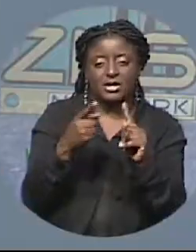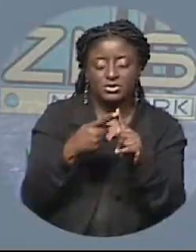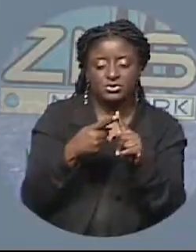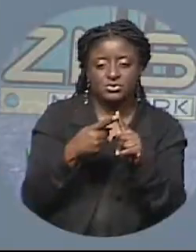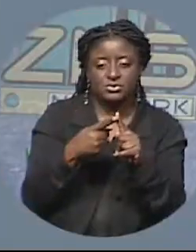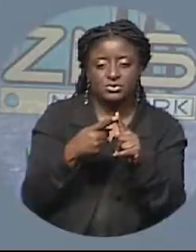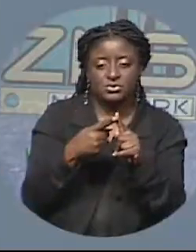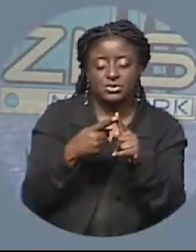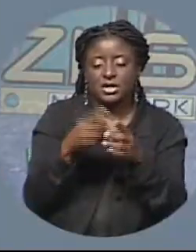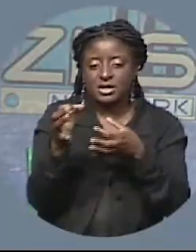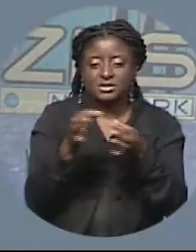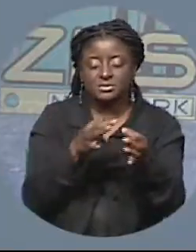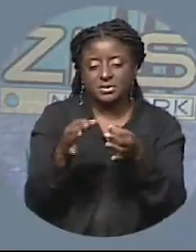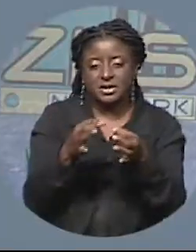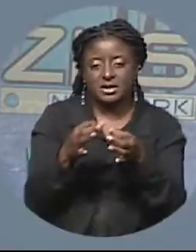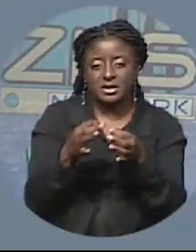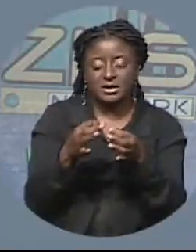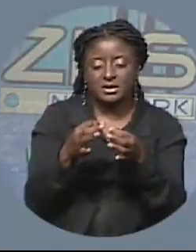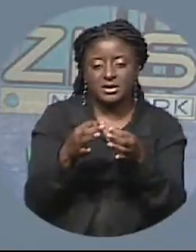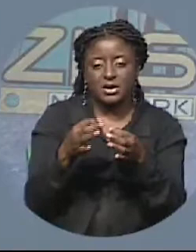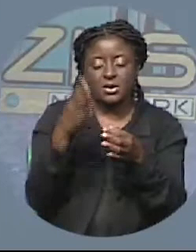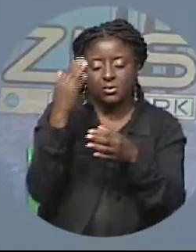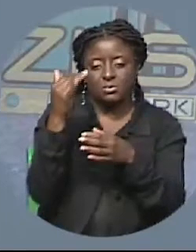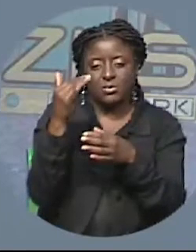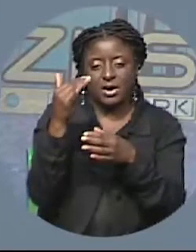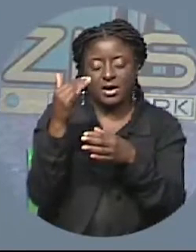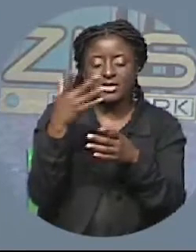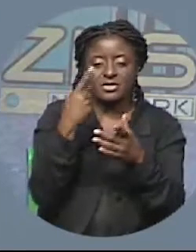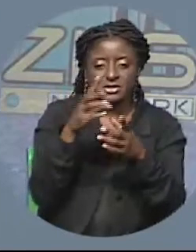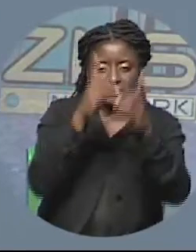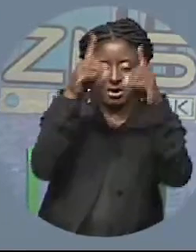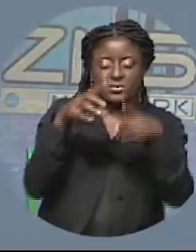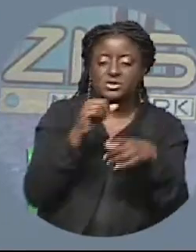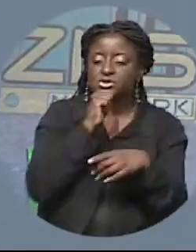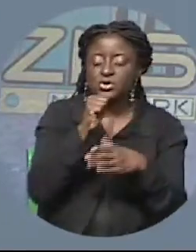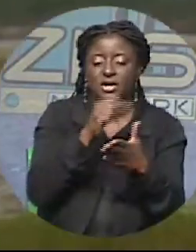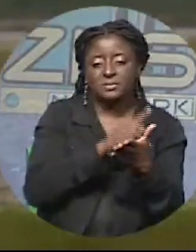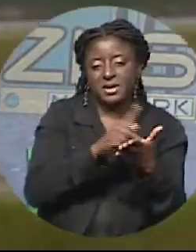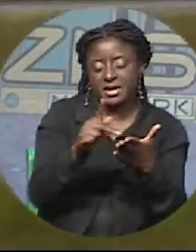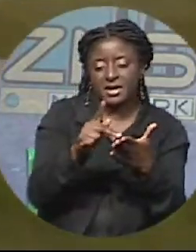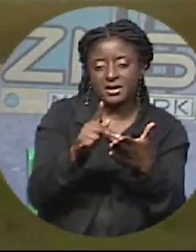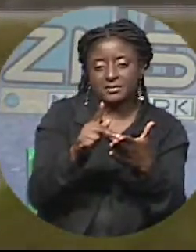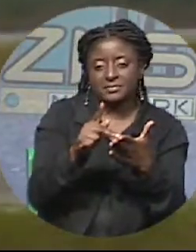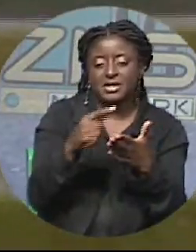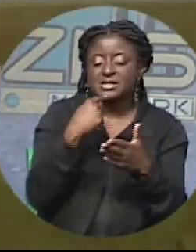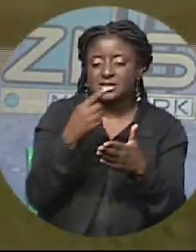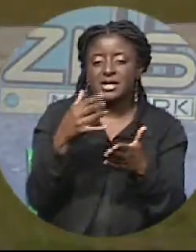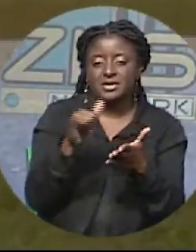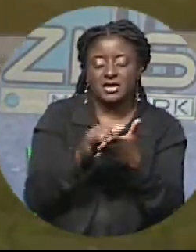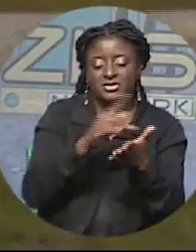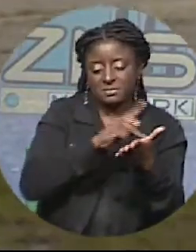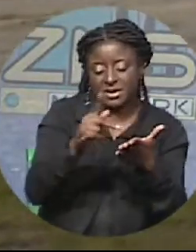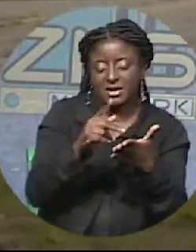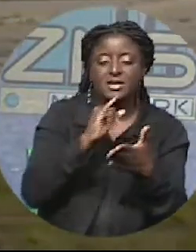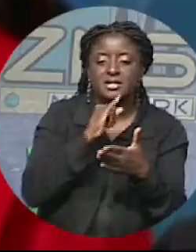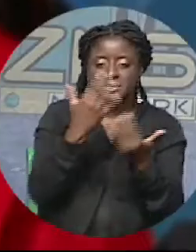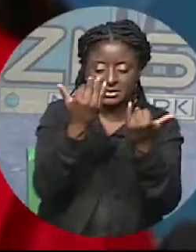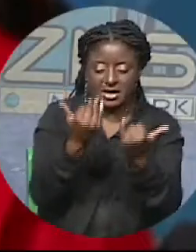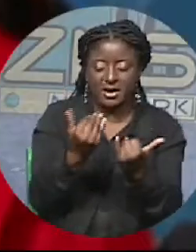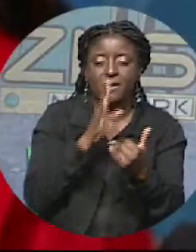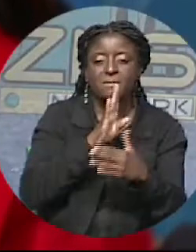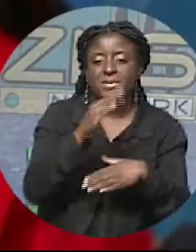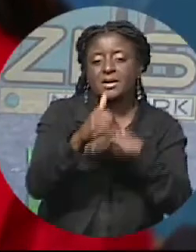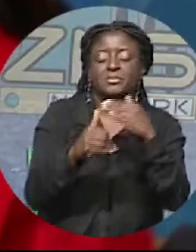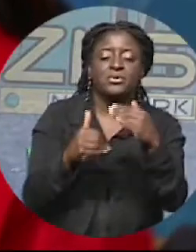not paying air traffic controllers. The release said the payments were being processed and asked the union to operate in good faith. The